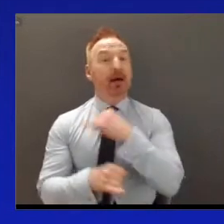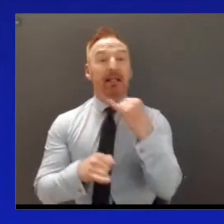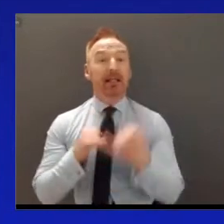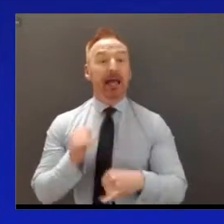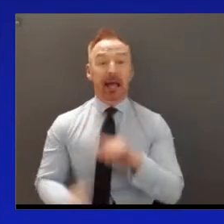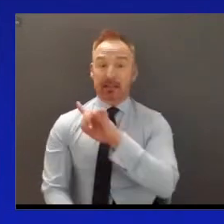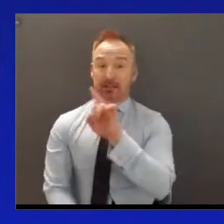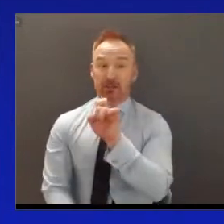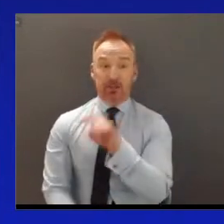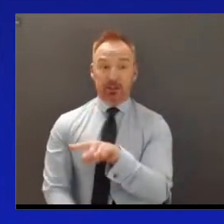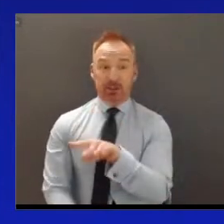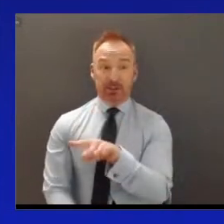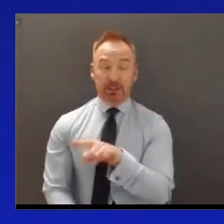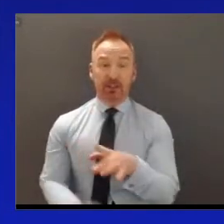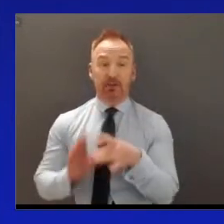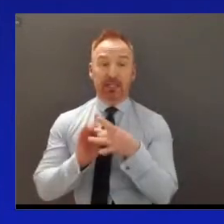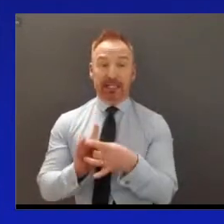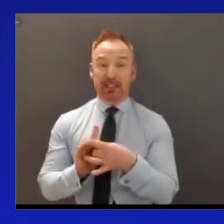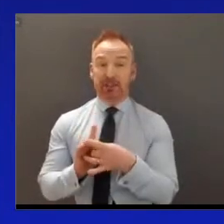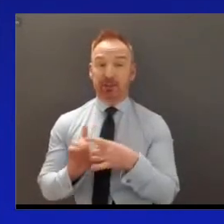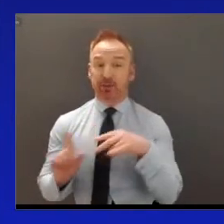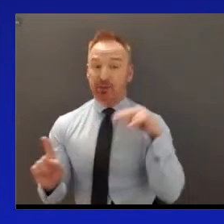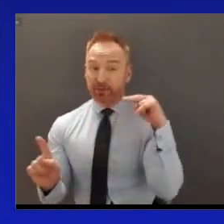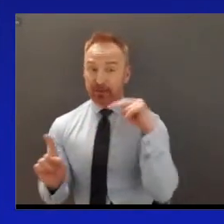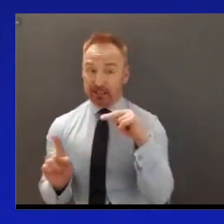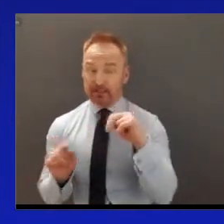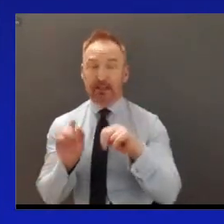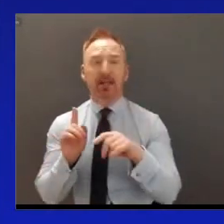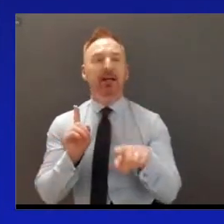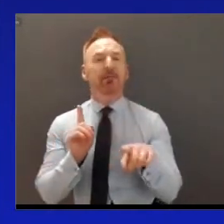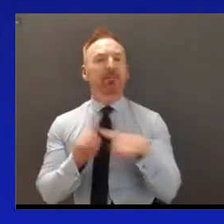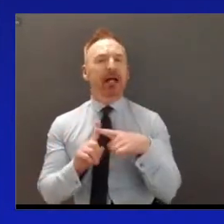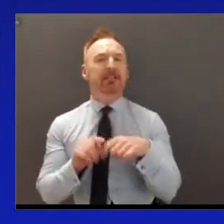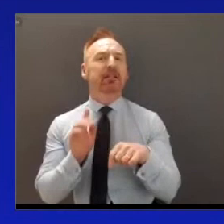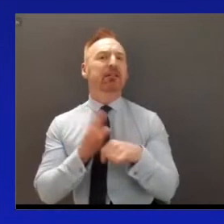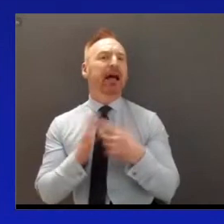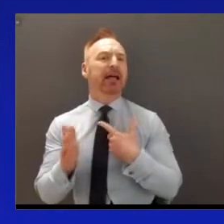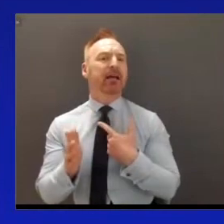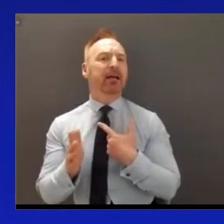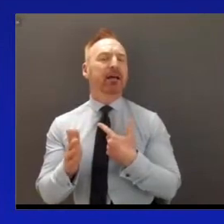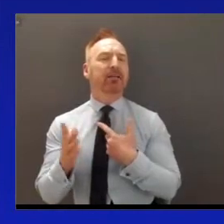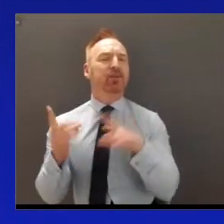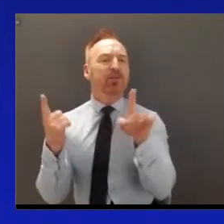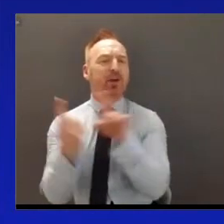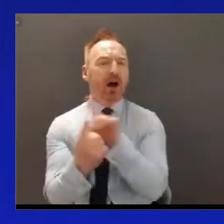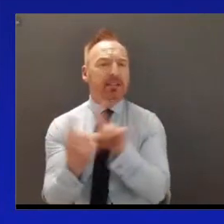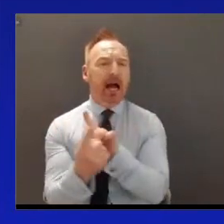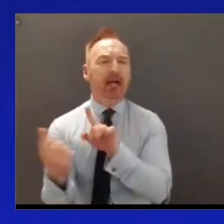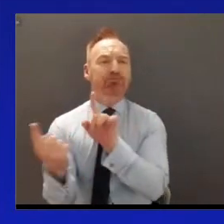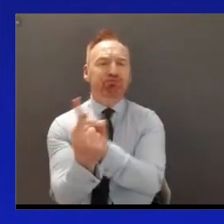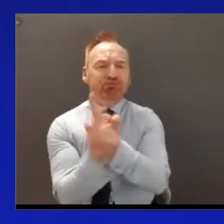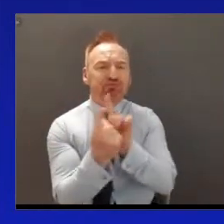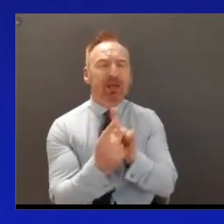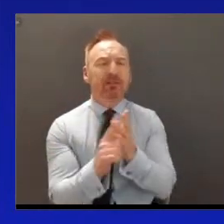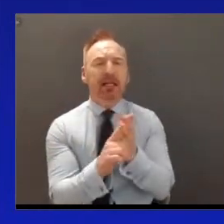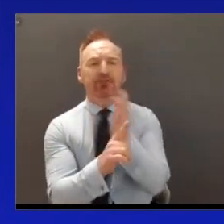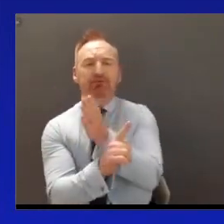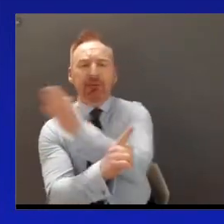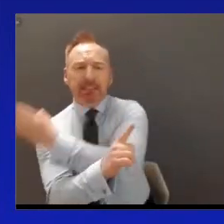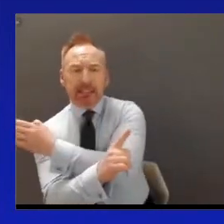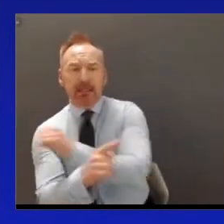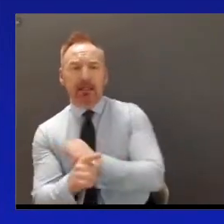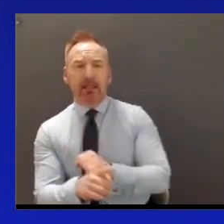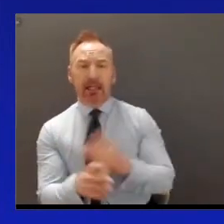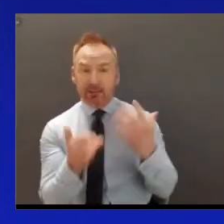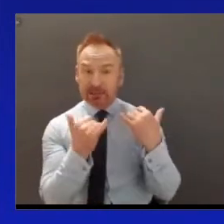on surveillance and contact tracing today. Are we still going into high-risk communities and doing